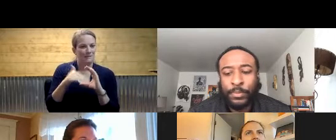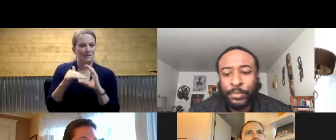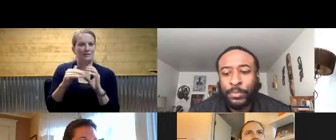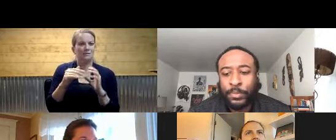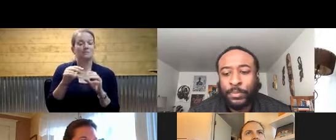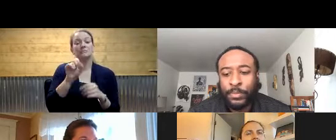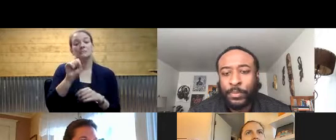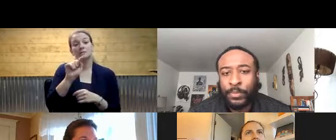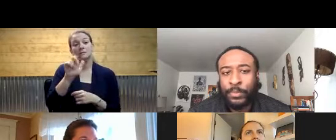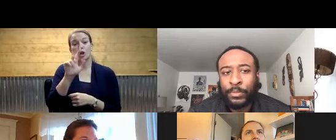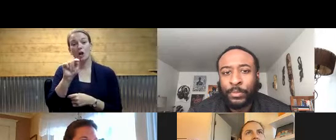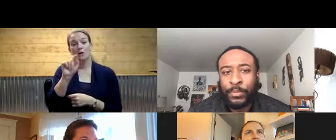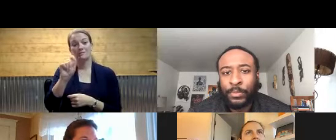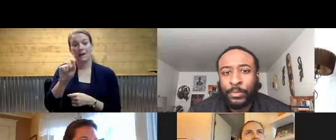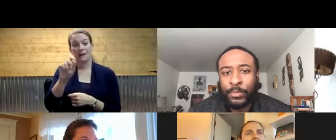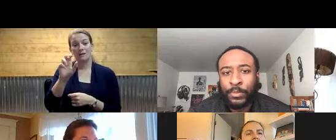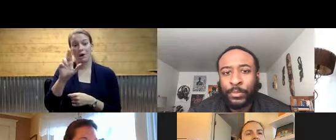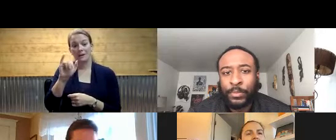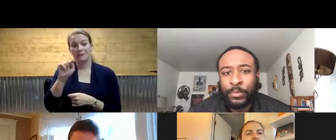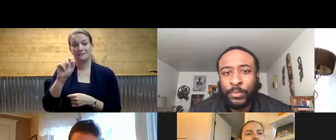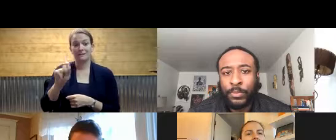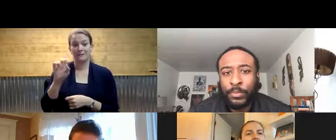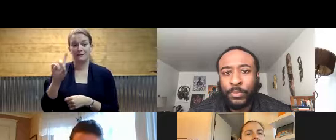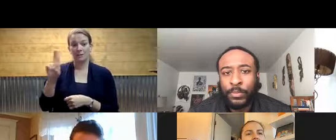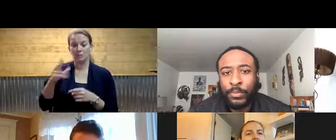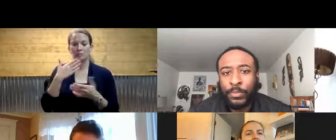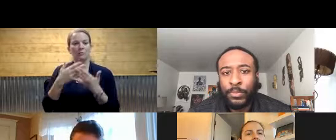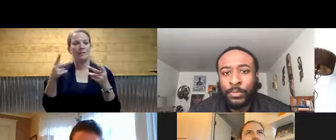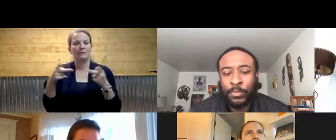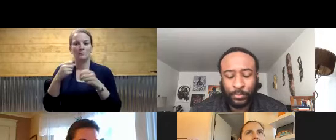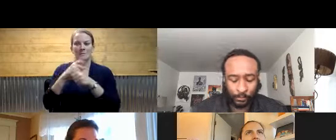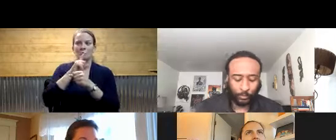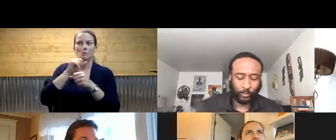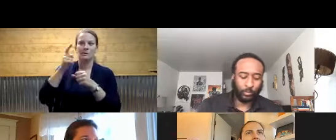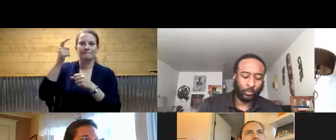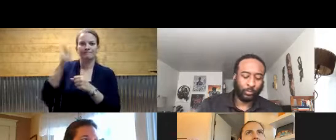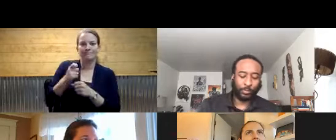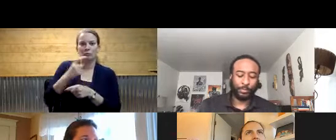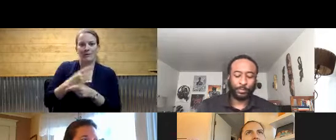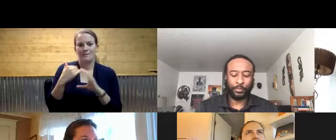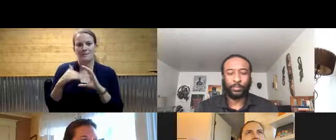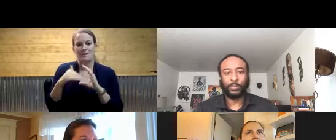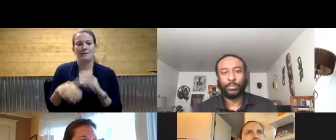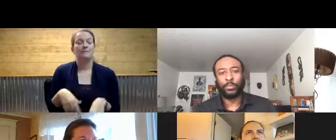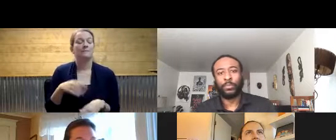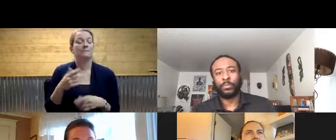and again, I would say clubs is a huge thing. um, Definitely be involved in that.